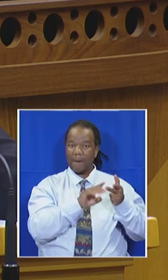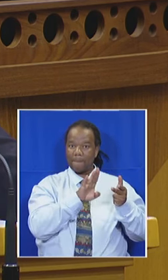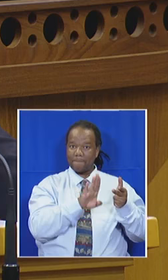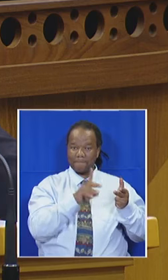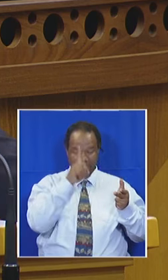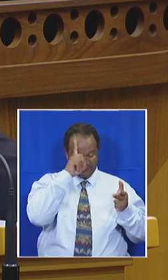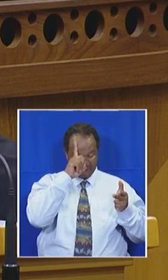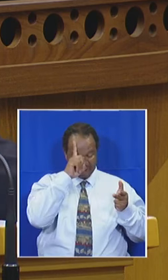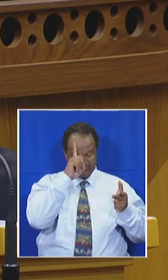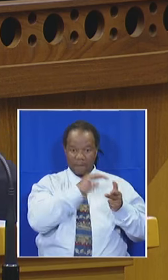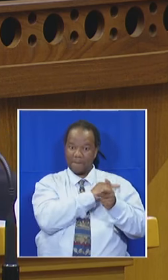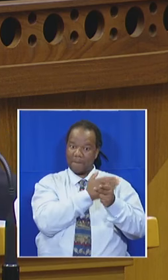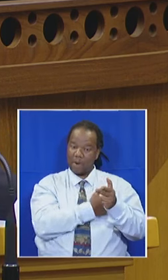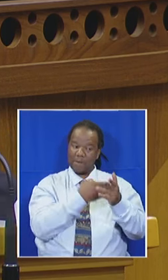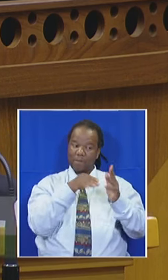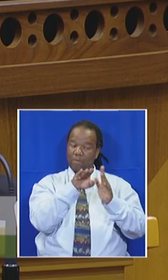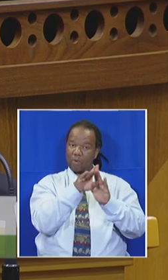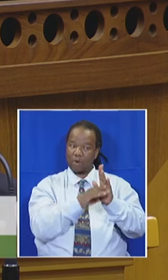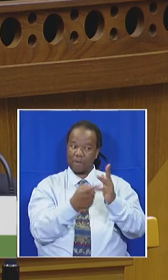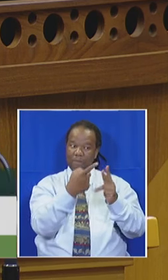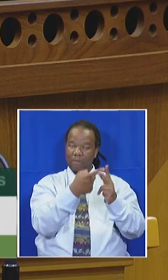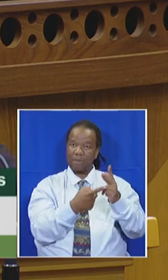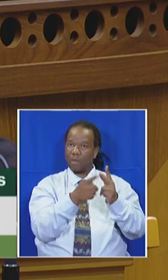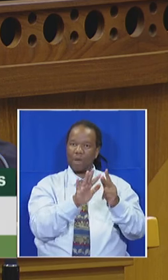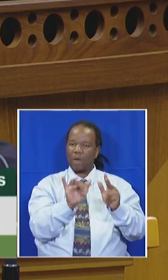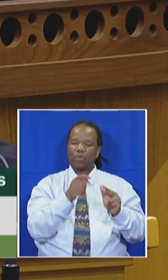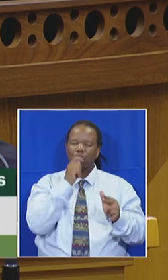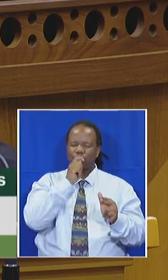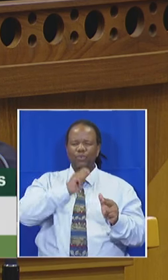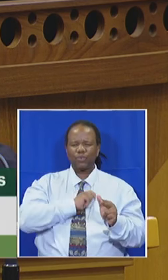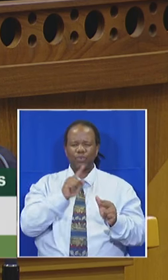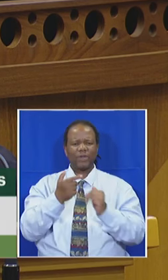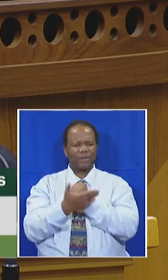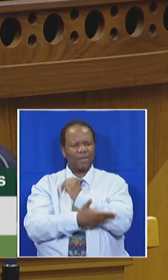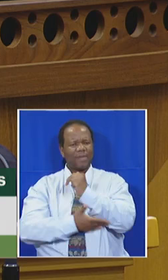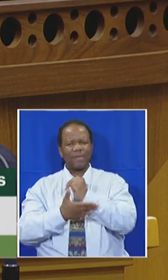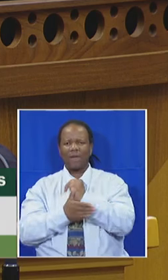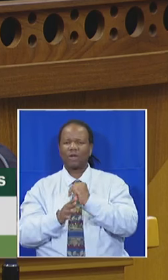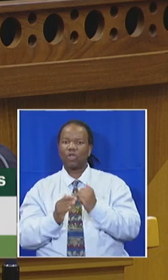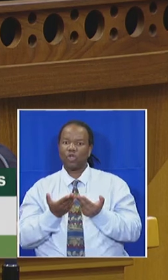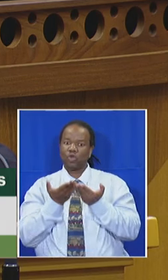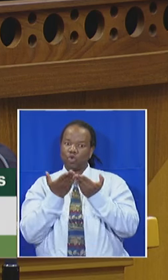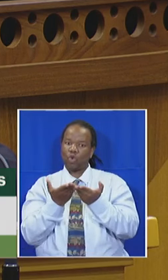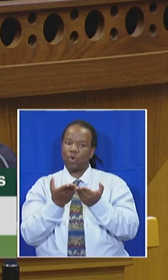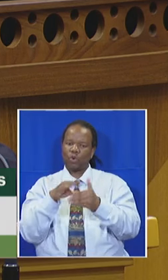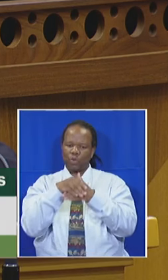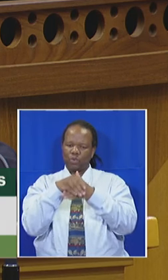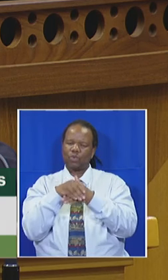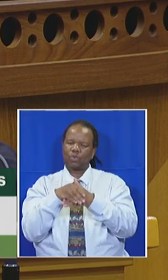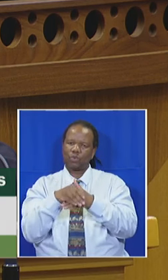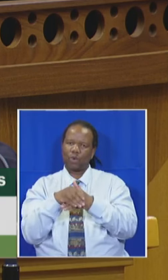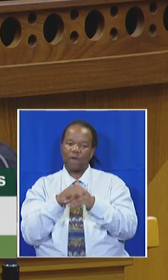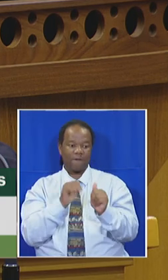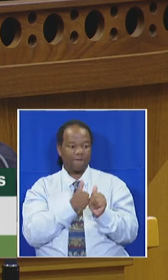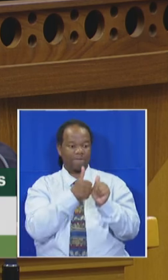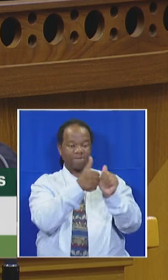of true reconciliation in the country based on the Constitution of